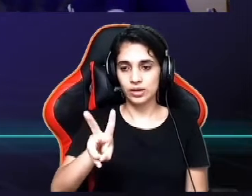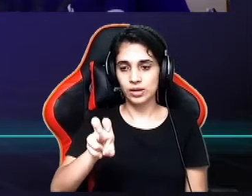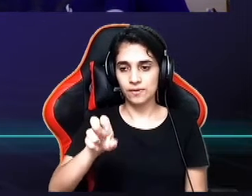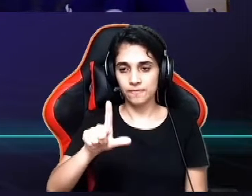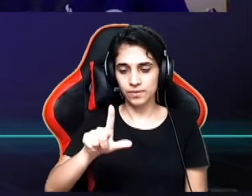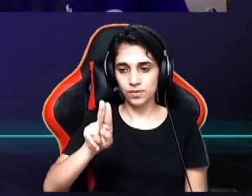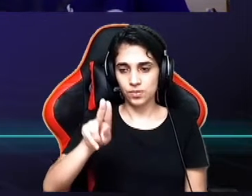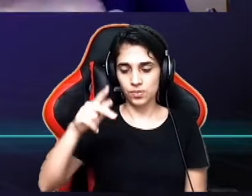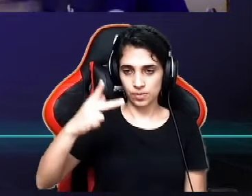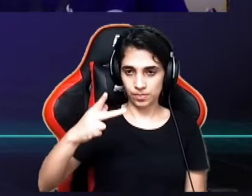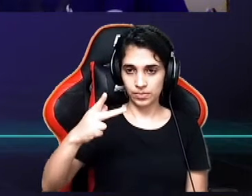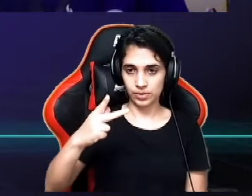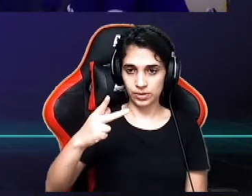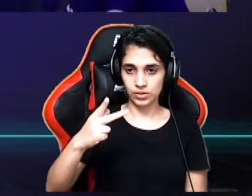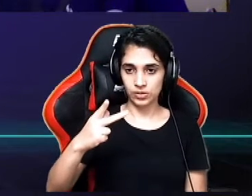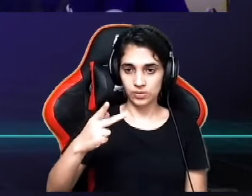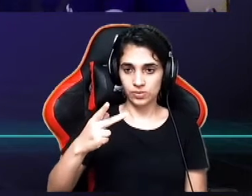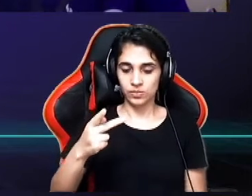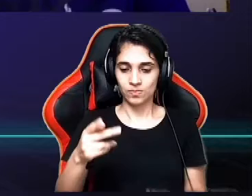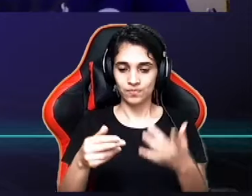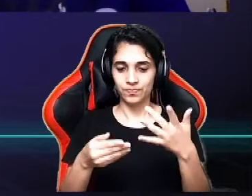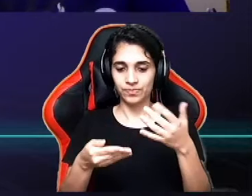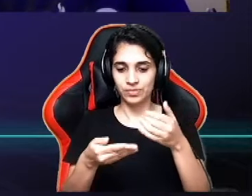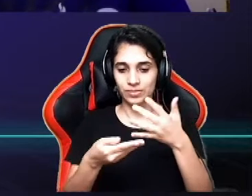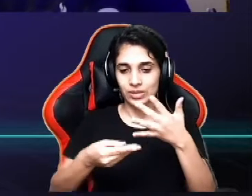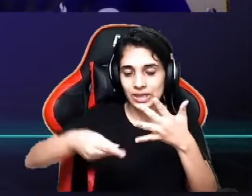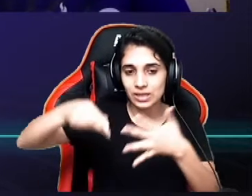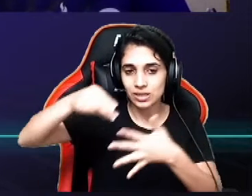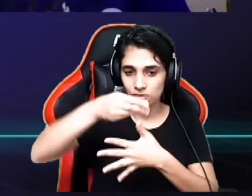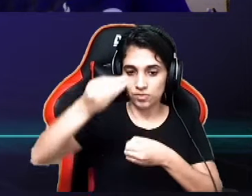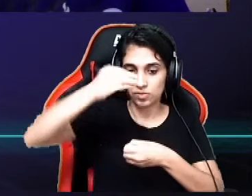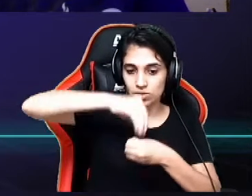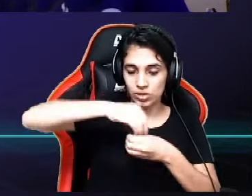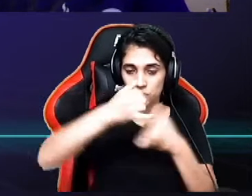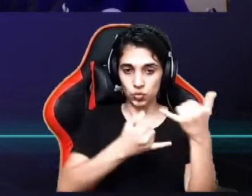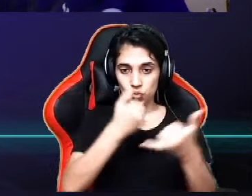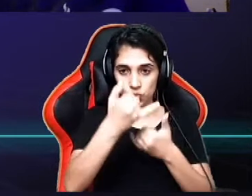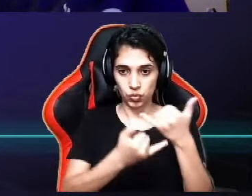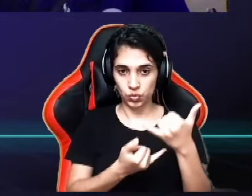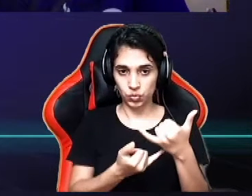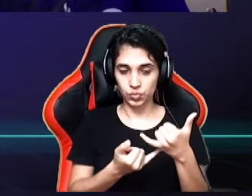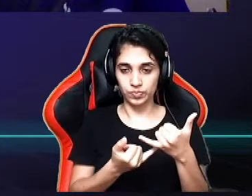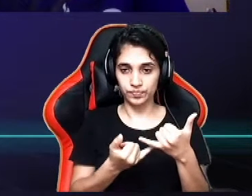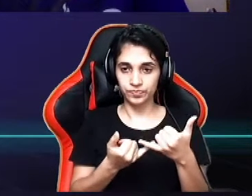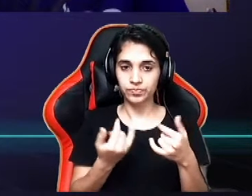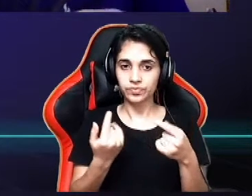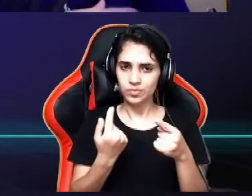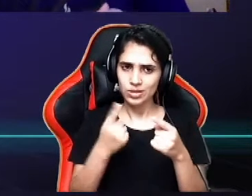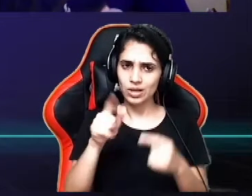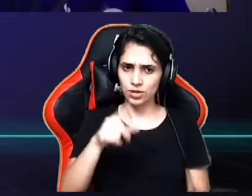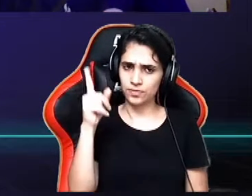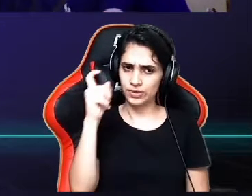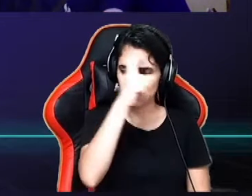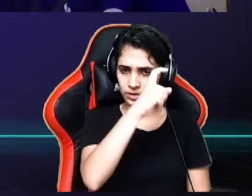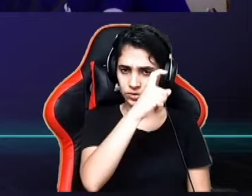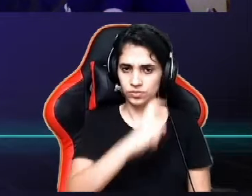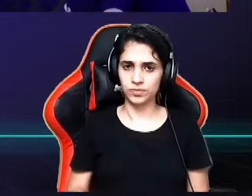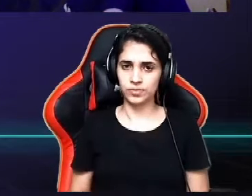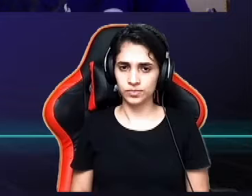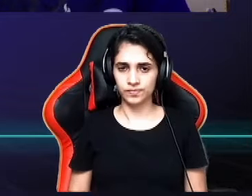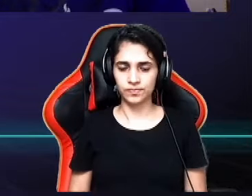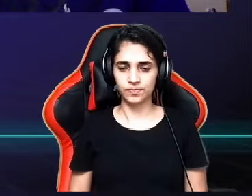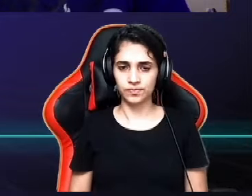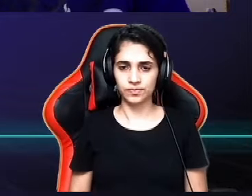level ups, the level system in a round, it's a quick match. So we bring this to